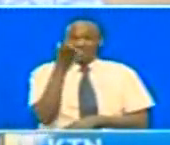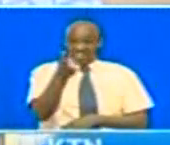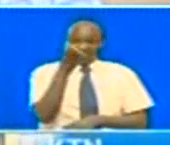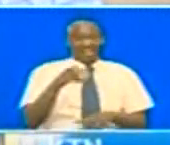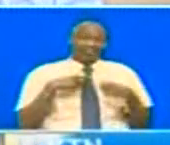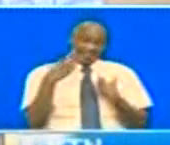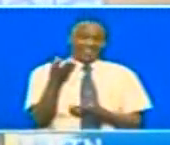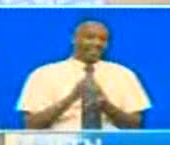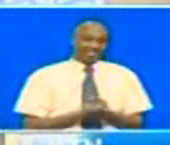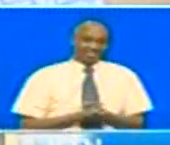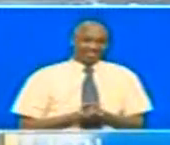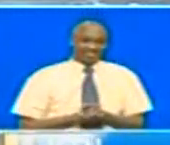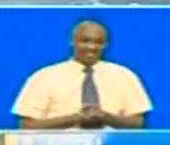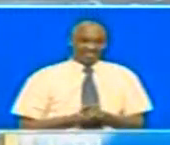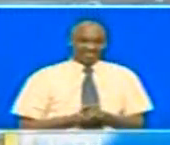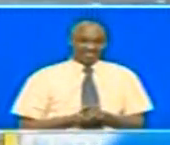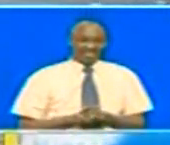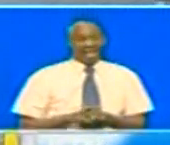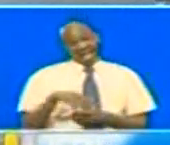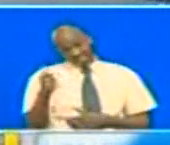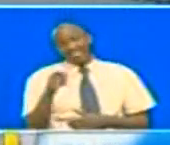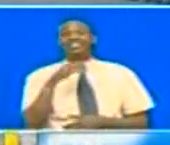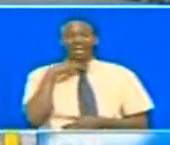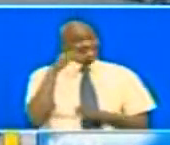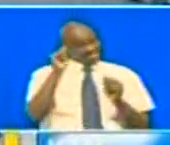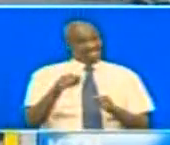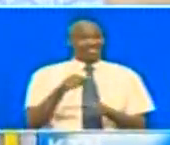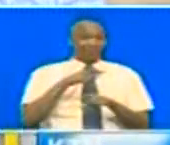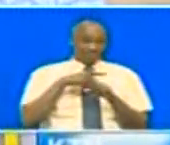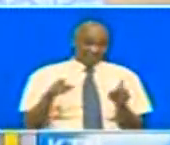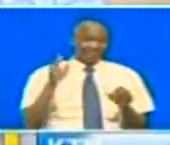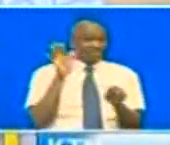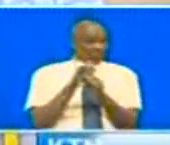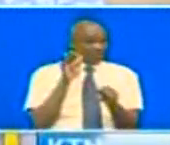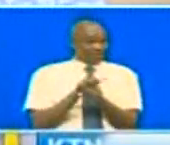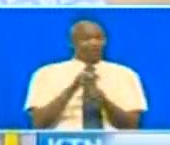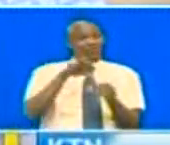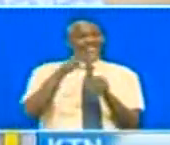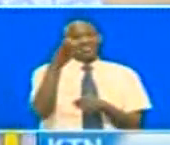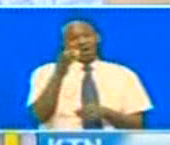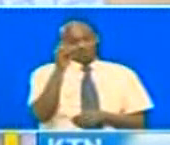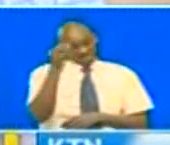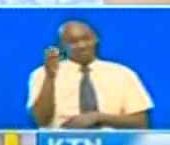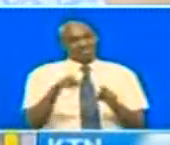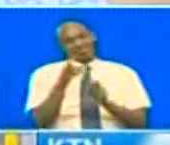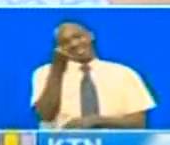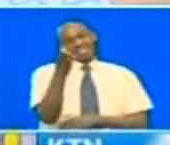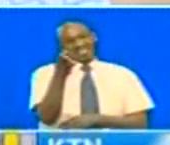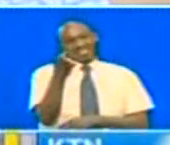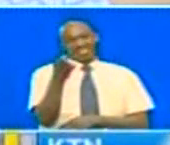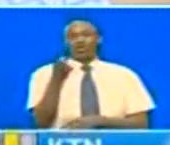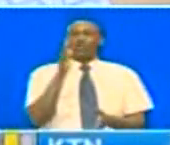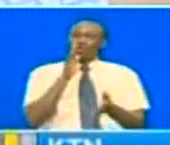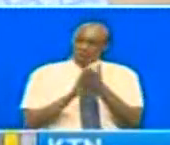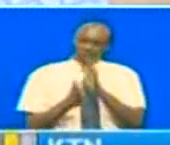in Kajiado, even if some have passed on, but the majority of the voters are still the same. So no one